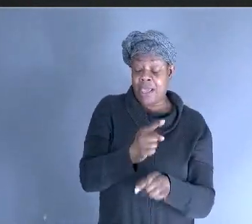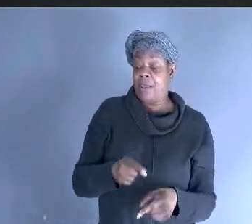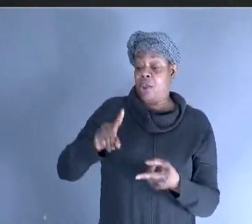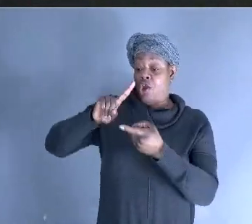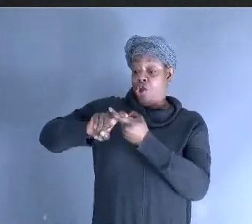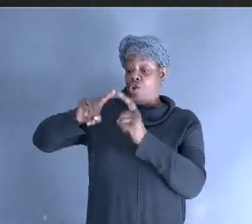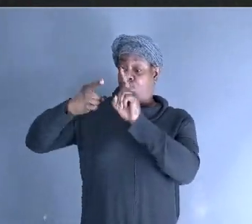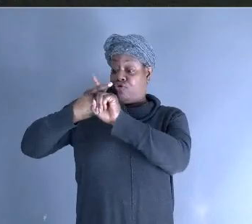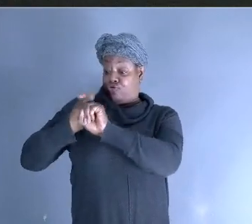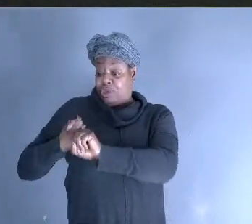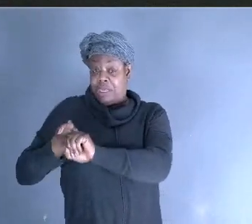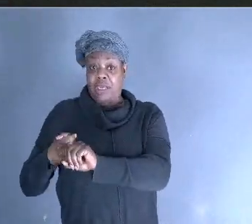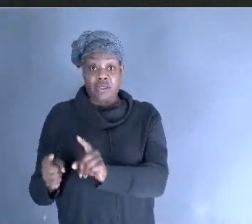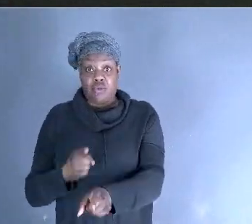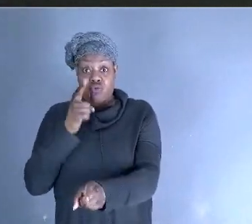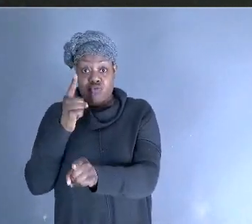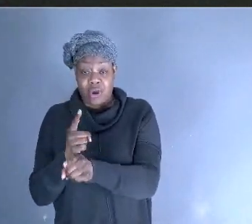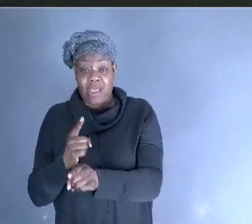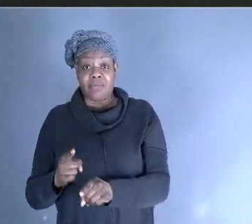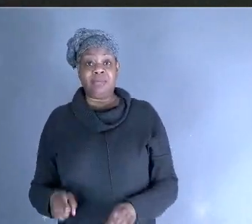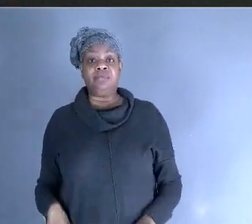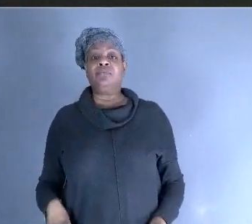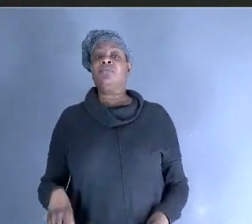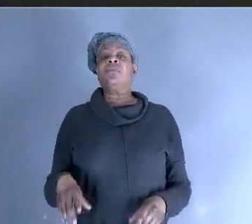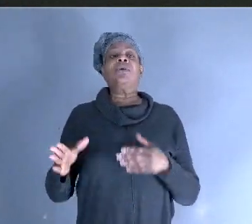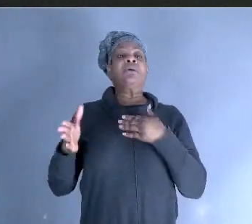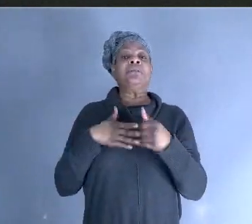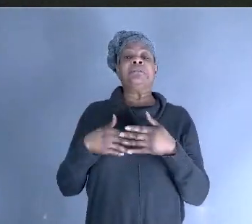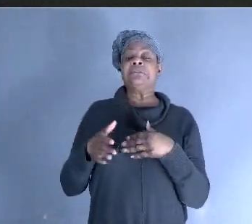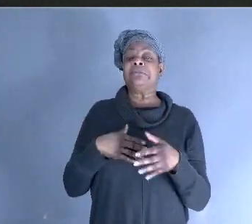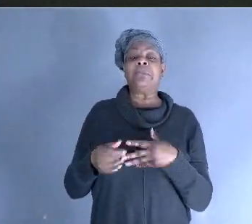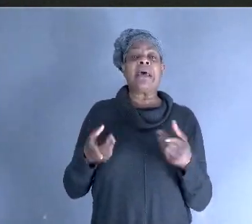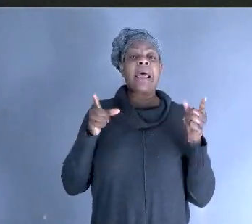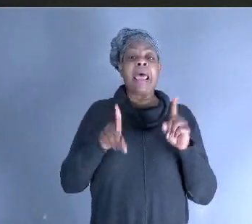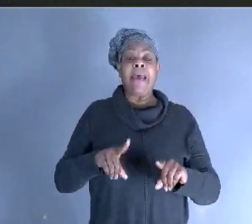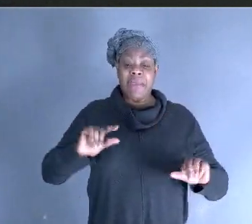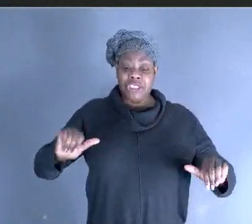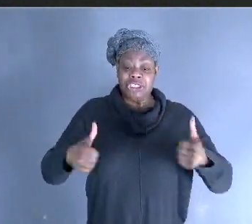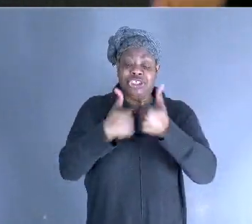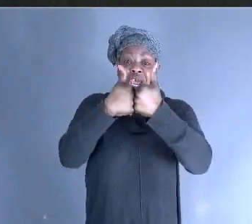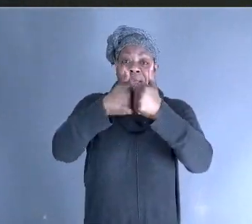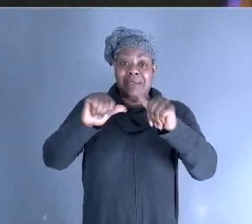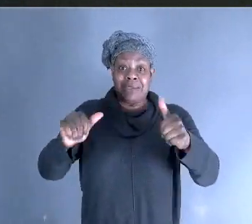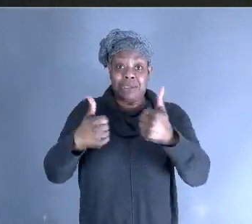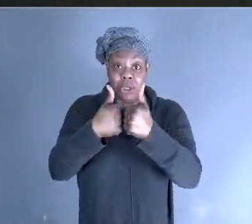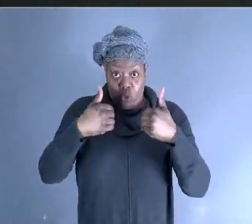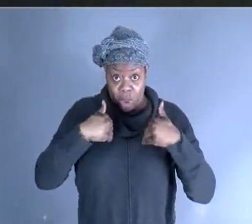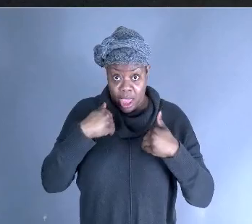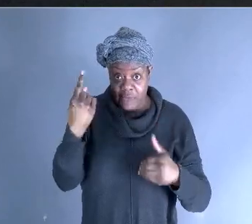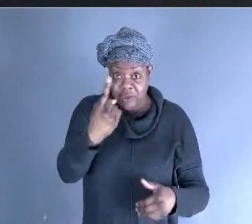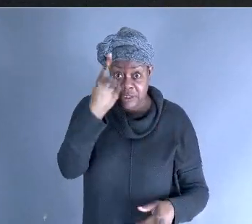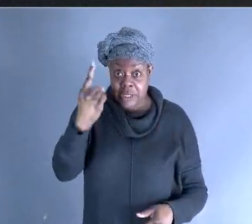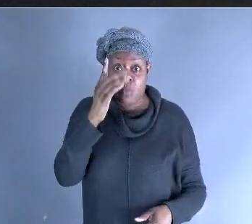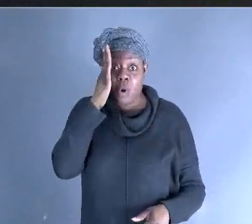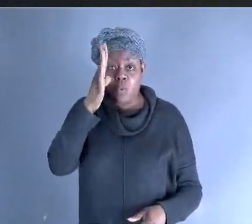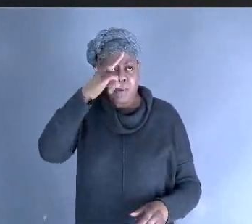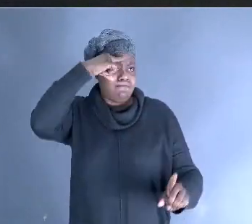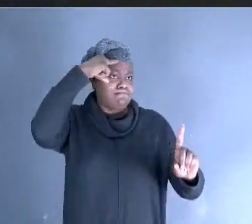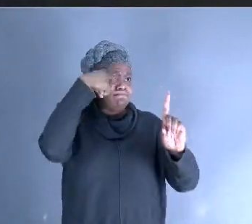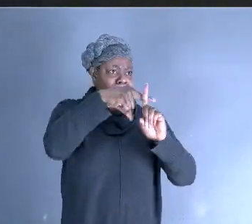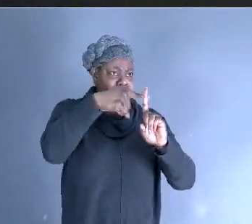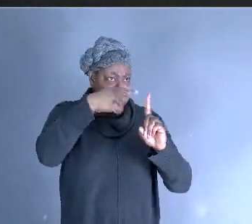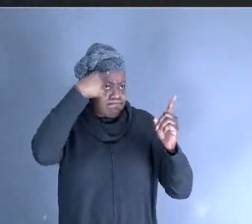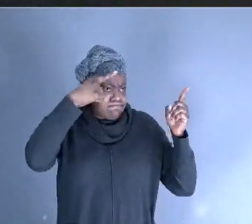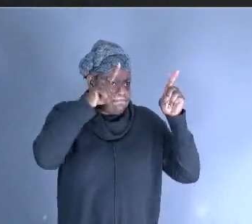you're going through adversity, Even when you hear a negative report, There is someone in your life that will say, Yeah, but I agree